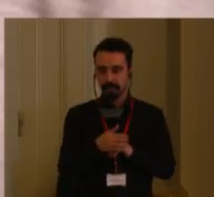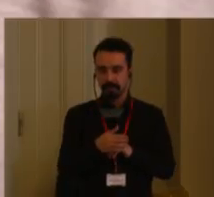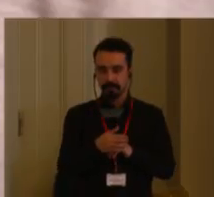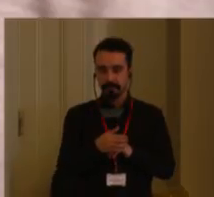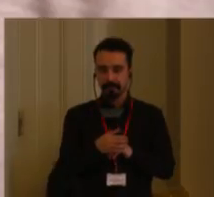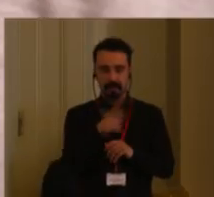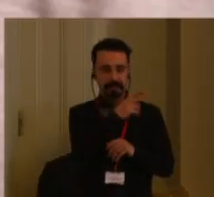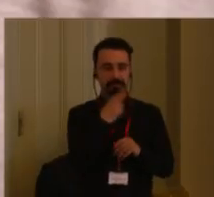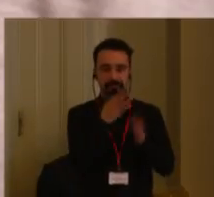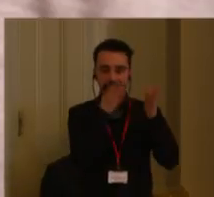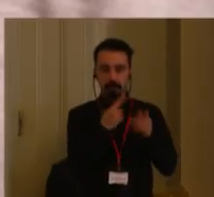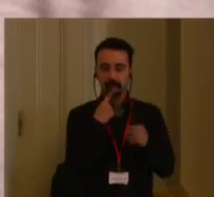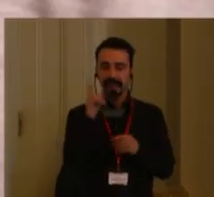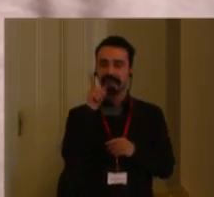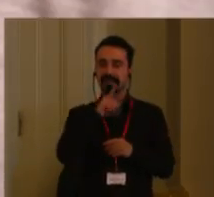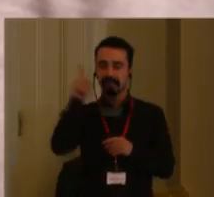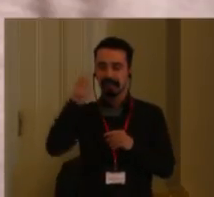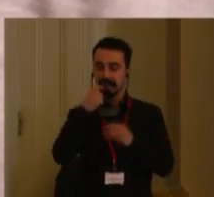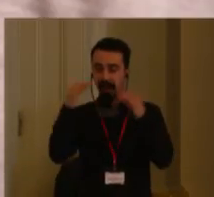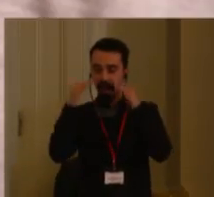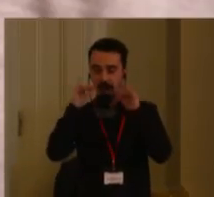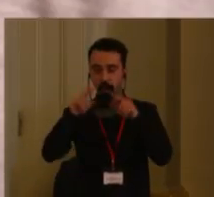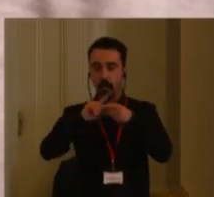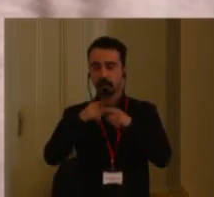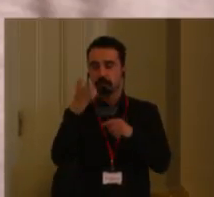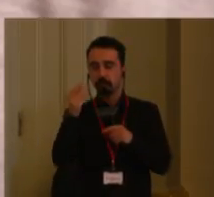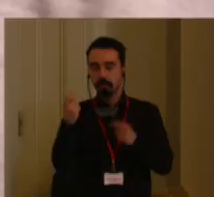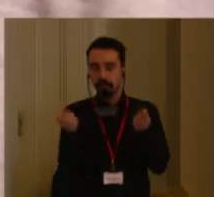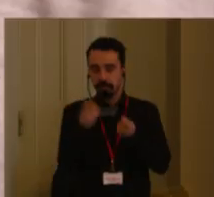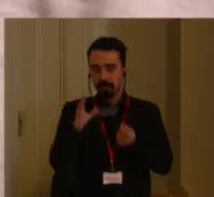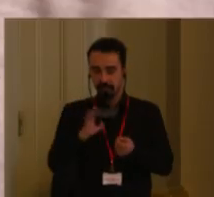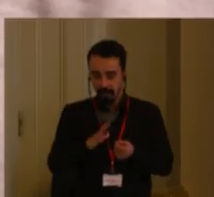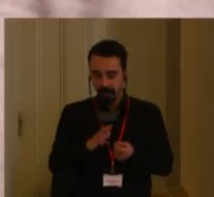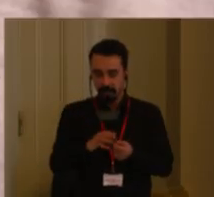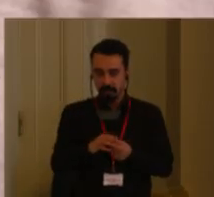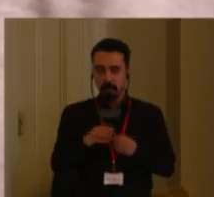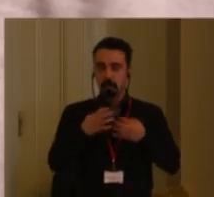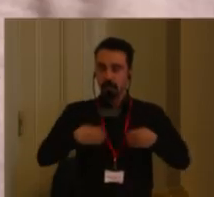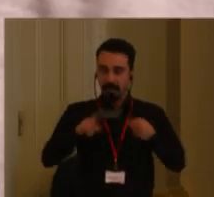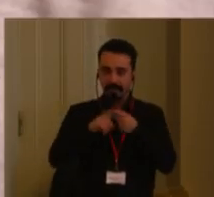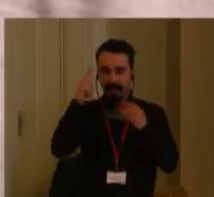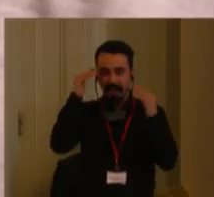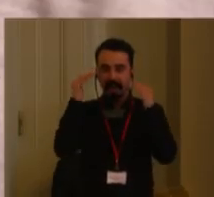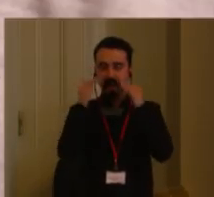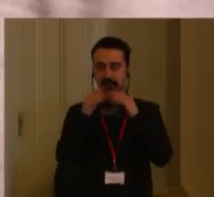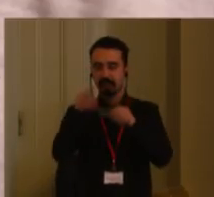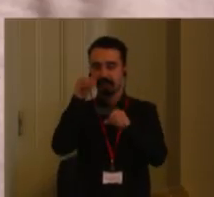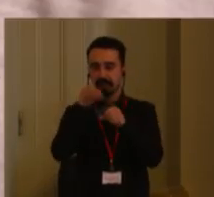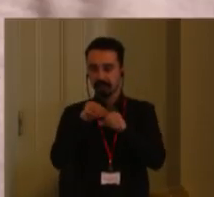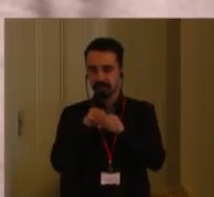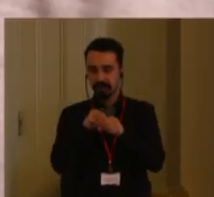UK counterparts, which gives us a shared platform to build trust and understanding. For example, they seek a good